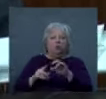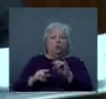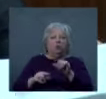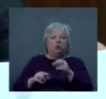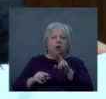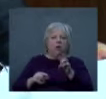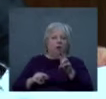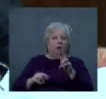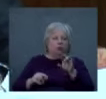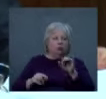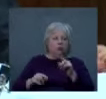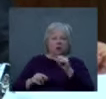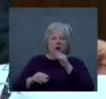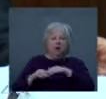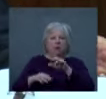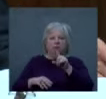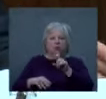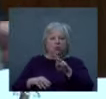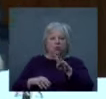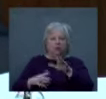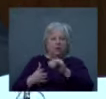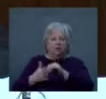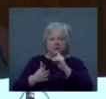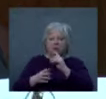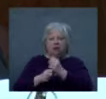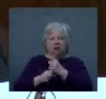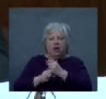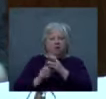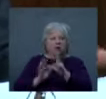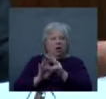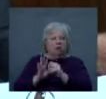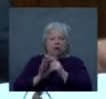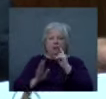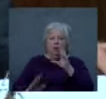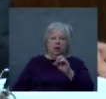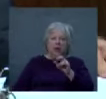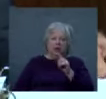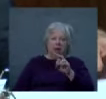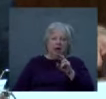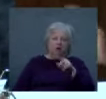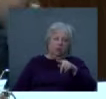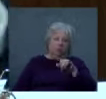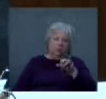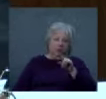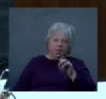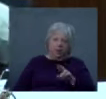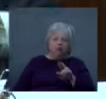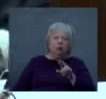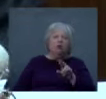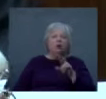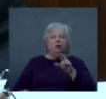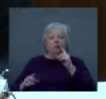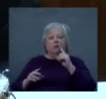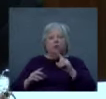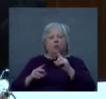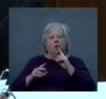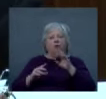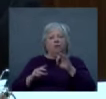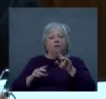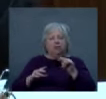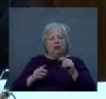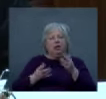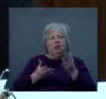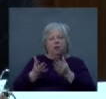annual budget of $145,000 for an annual contract for Caterpillar Parts and Service for the Fleet Services Department, and for other purposes. An